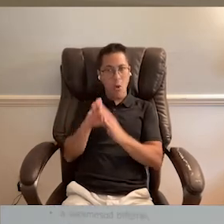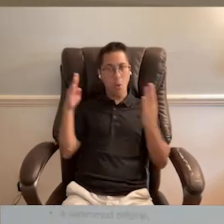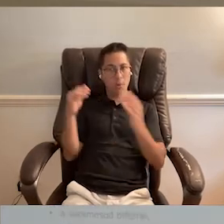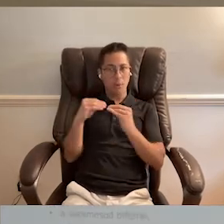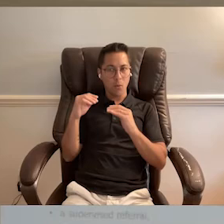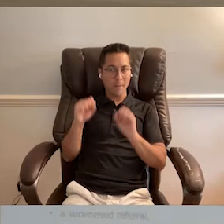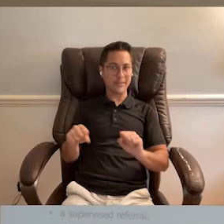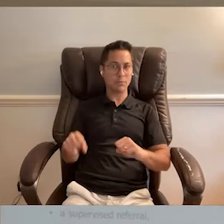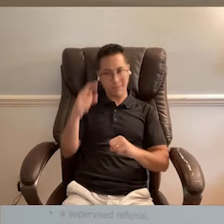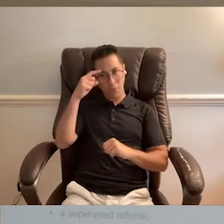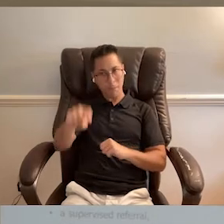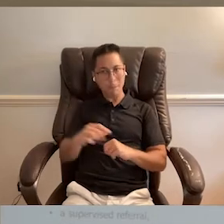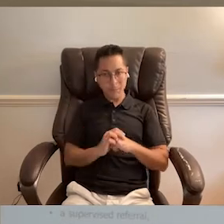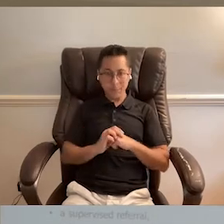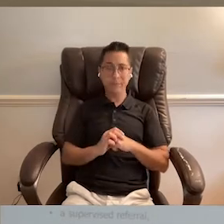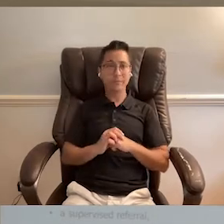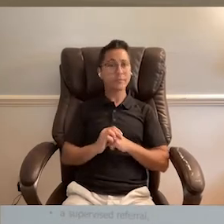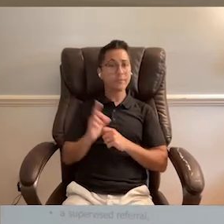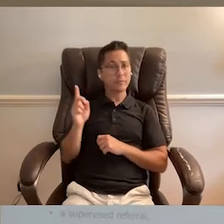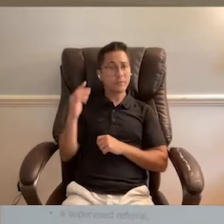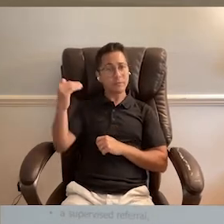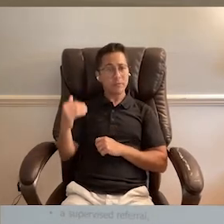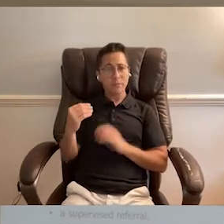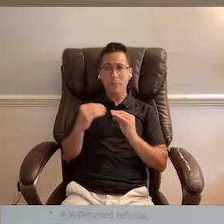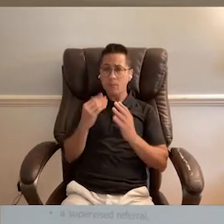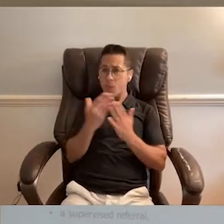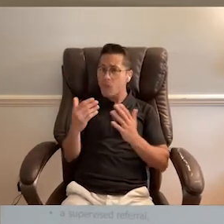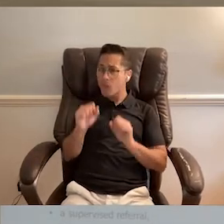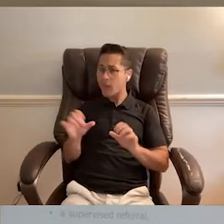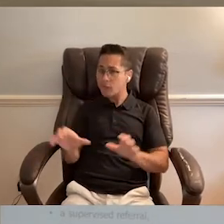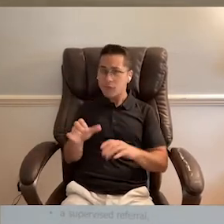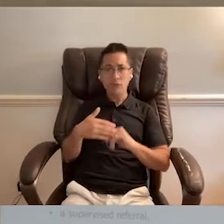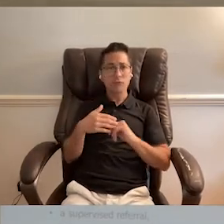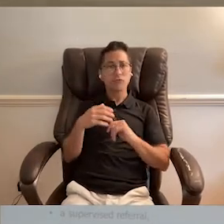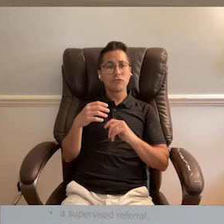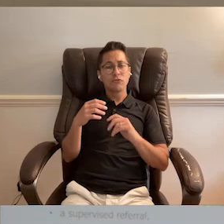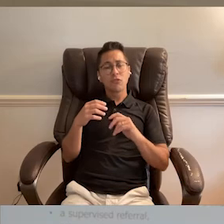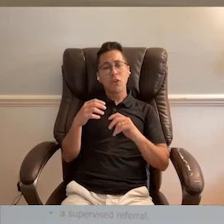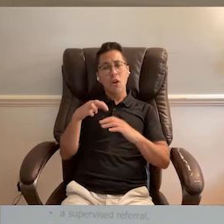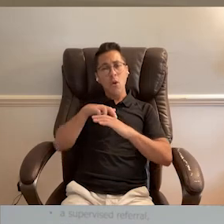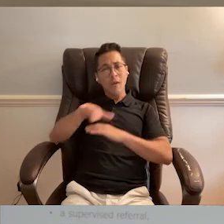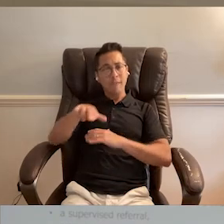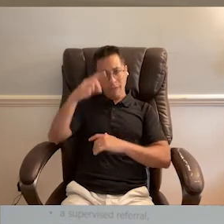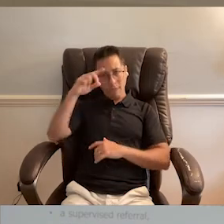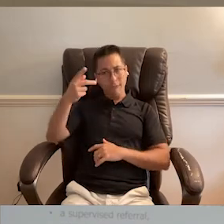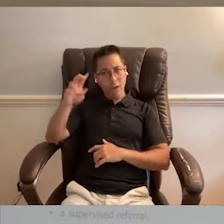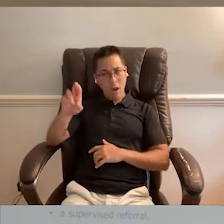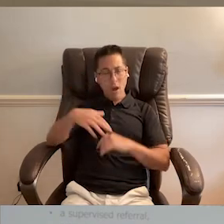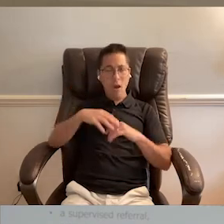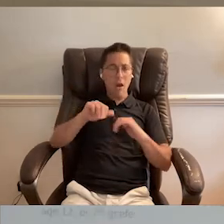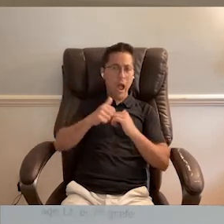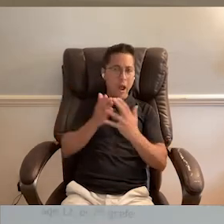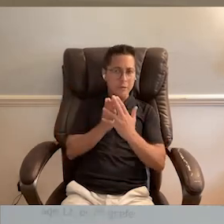All right, this is more the things that we can do, a supervised referral to VR, how to navigate. Jen, how am I doing on time?